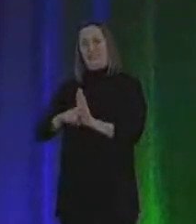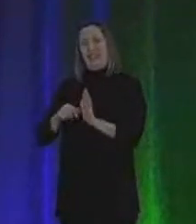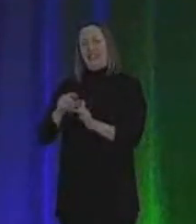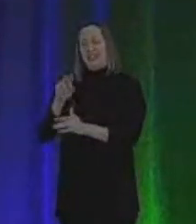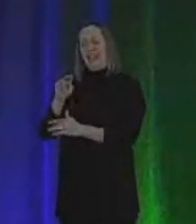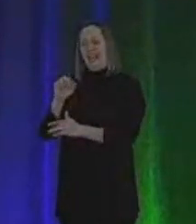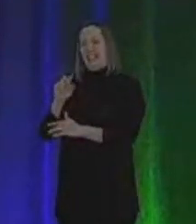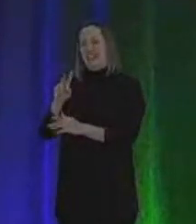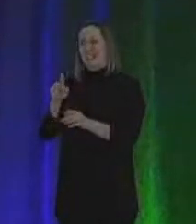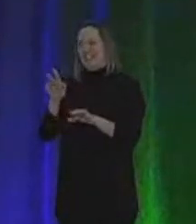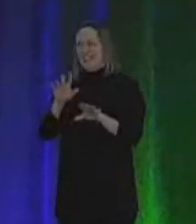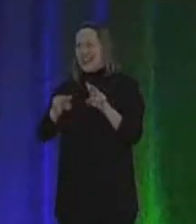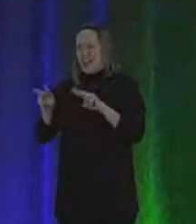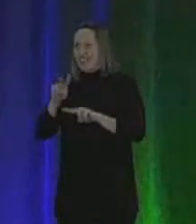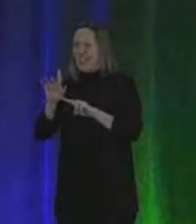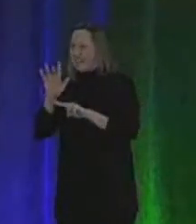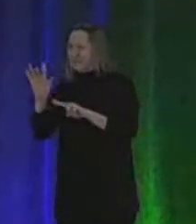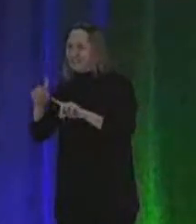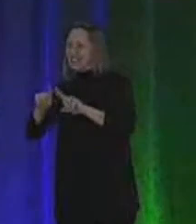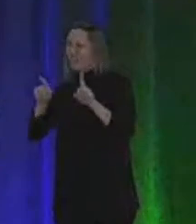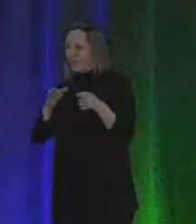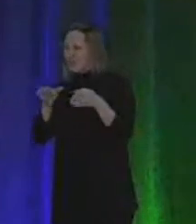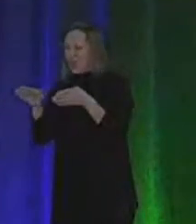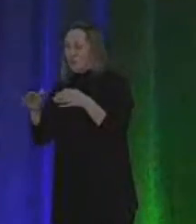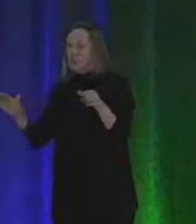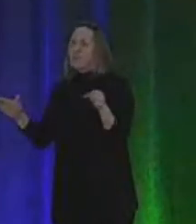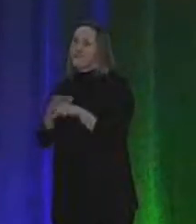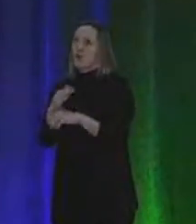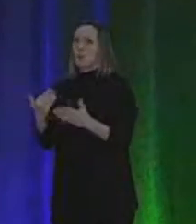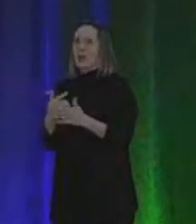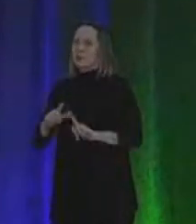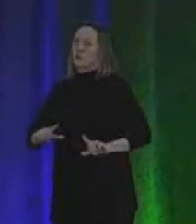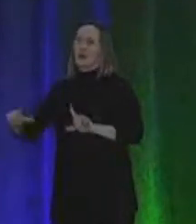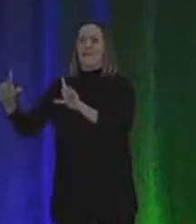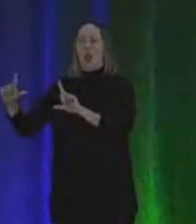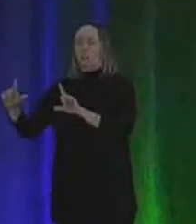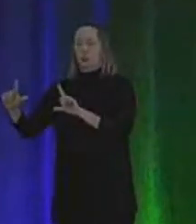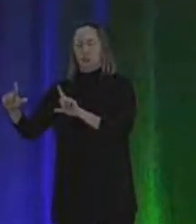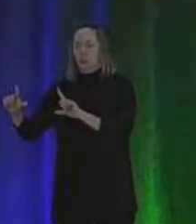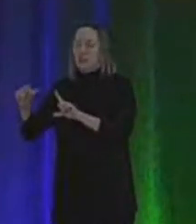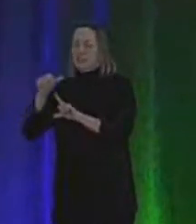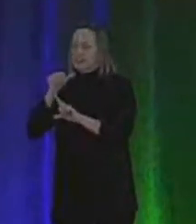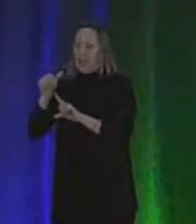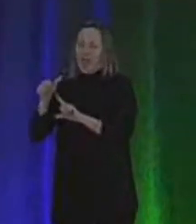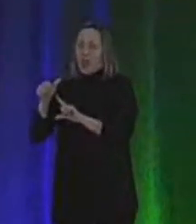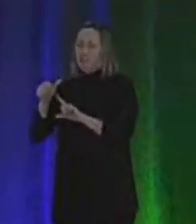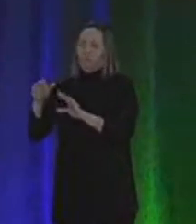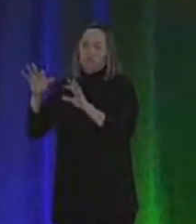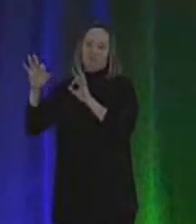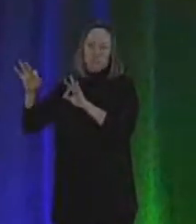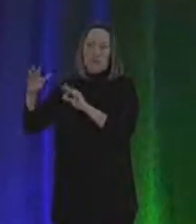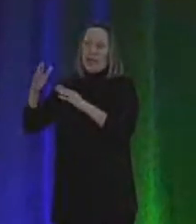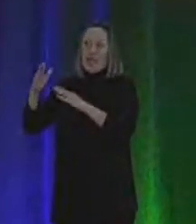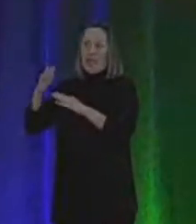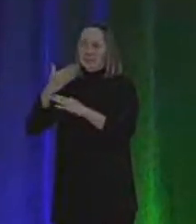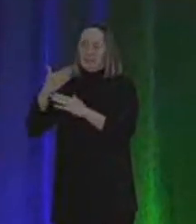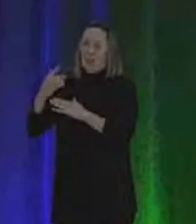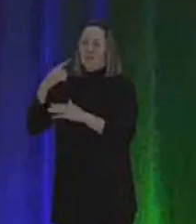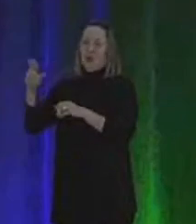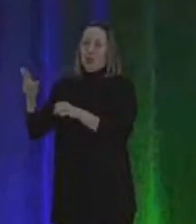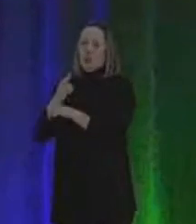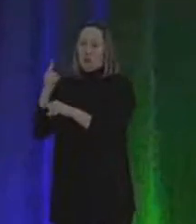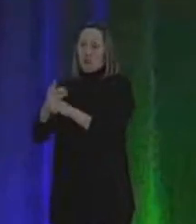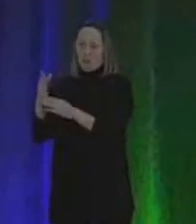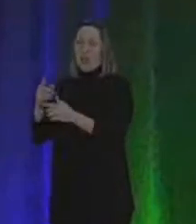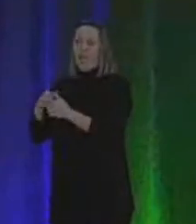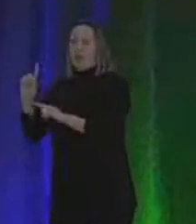try to navigate to different routes, you get that full page refresh that is just not very optimal for users. So then came single page